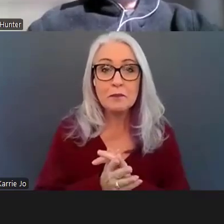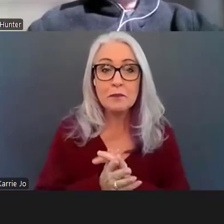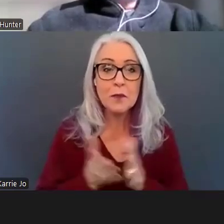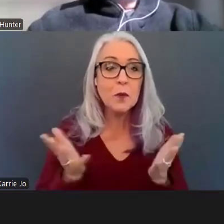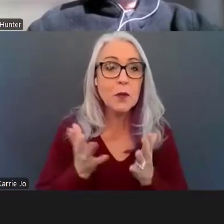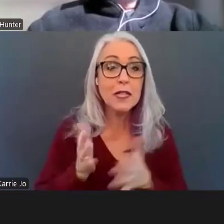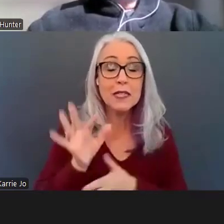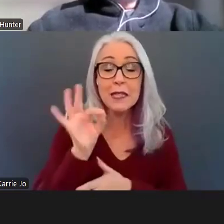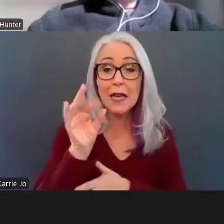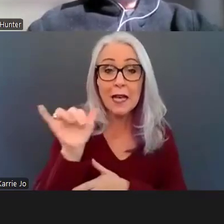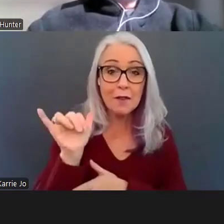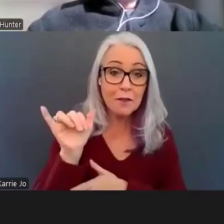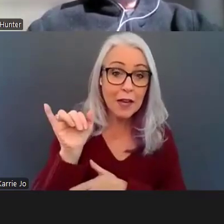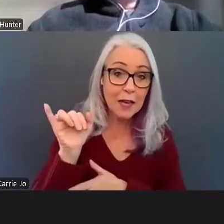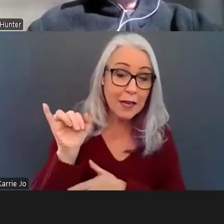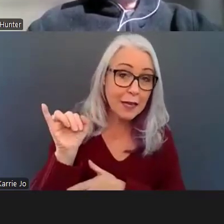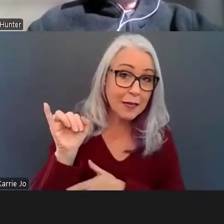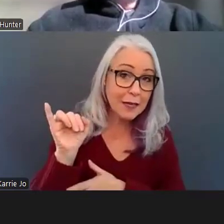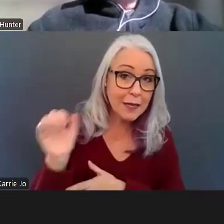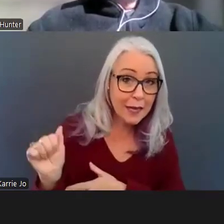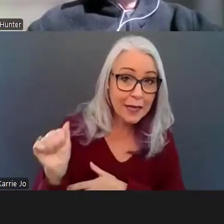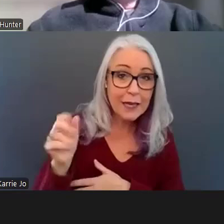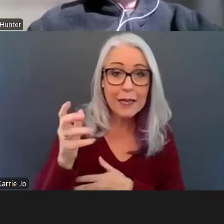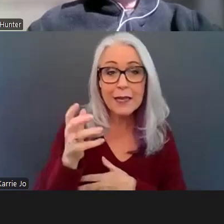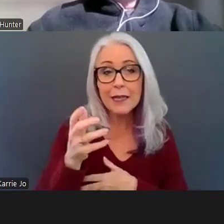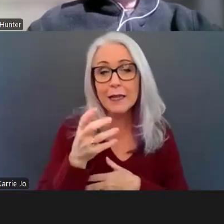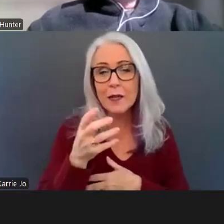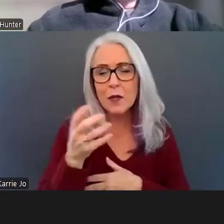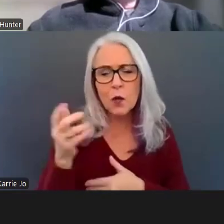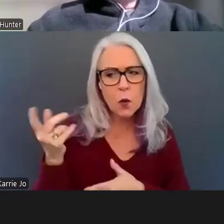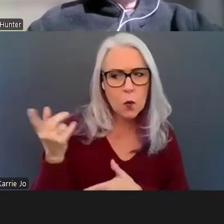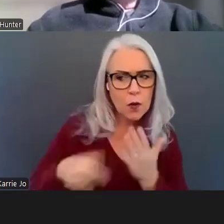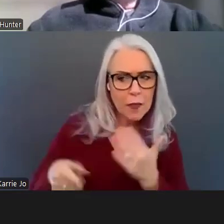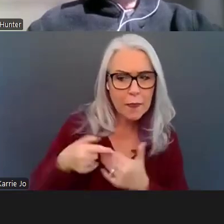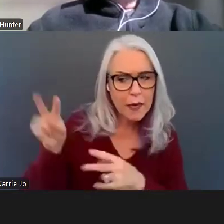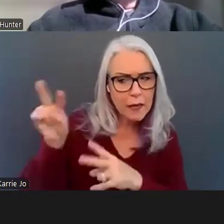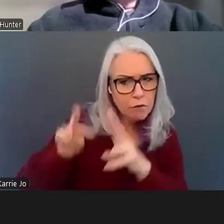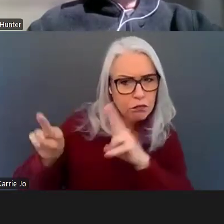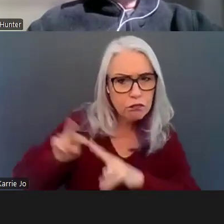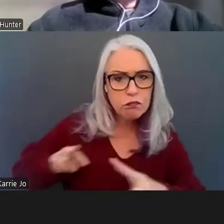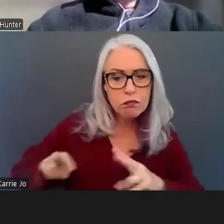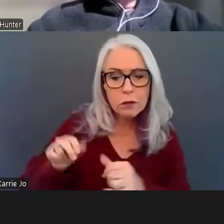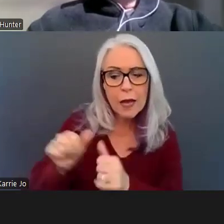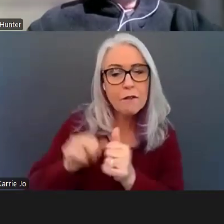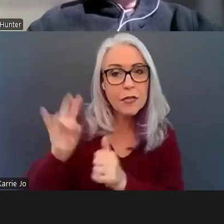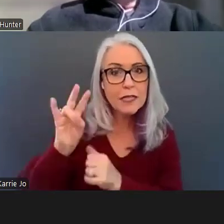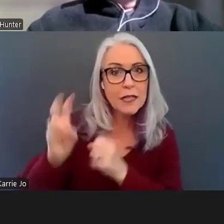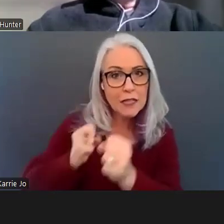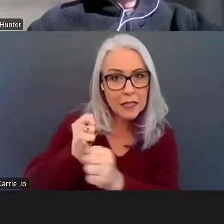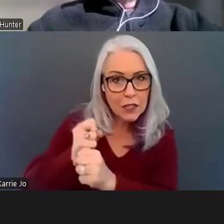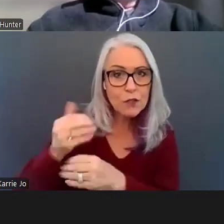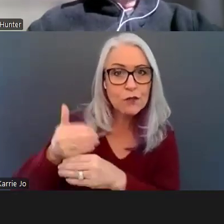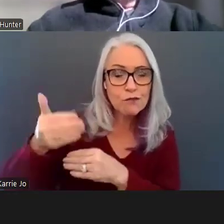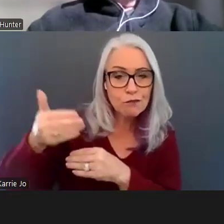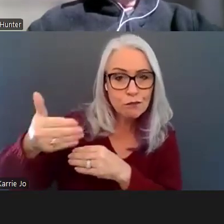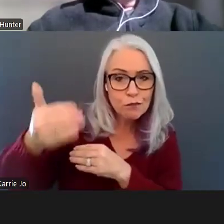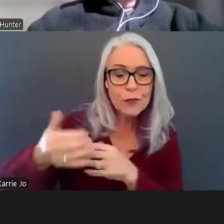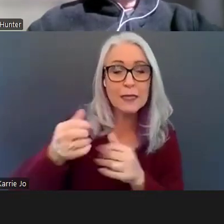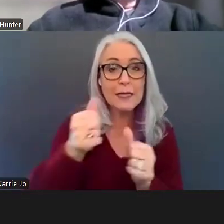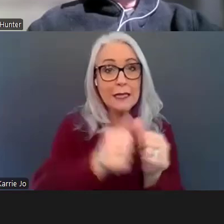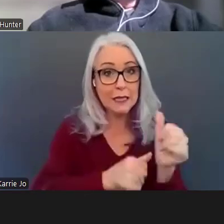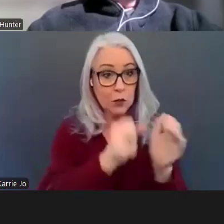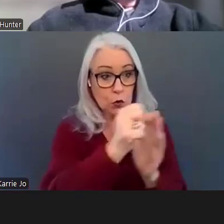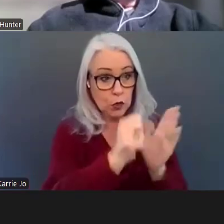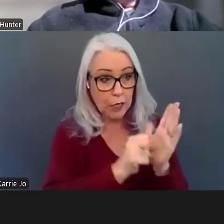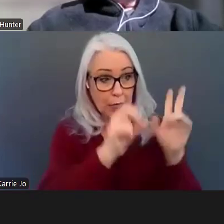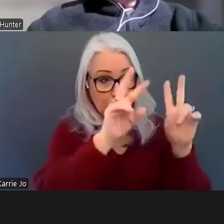FIA, our Forest Inventory and Analysis, looks at. You know, when they do a census every 7 years or so of every state, you know, you